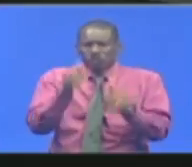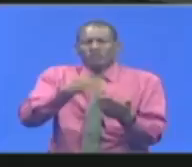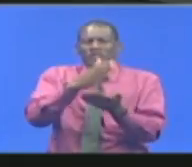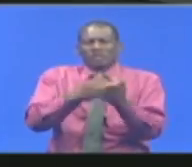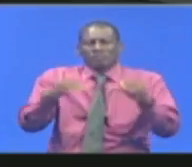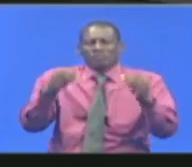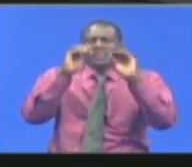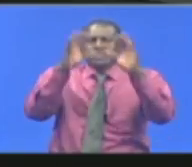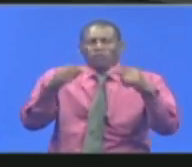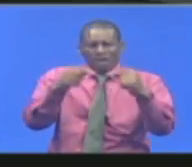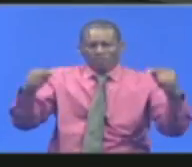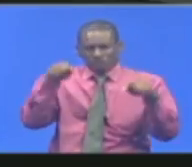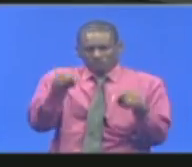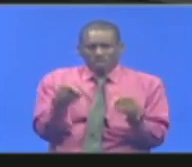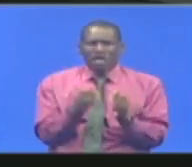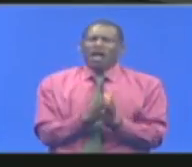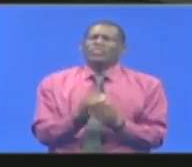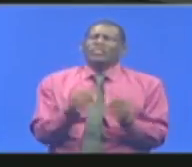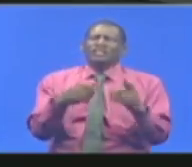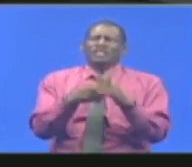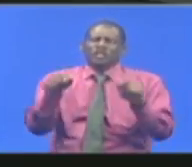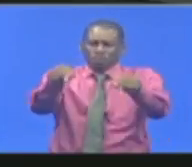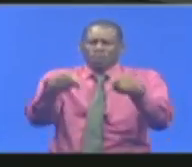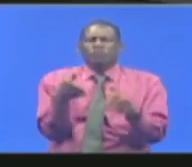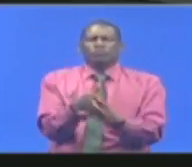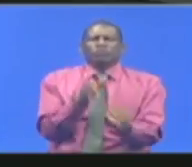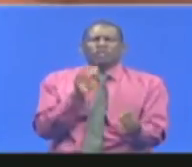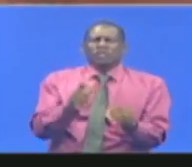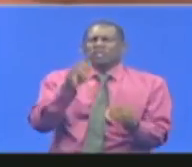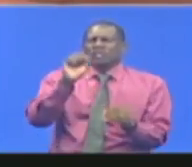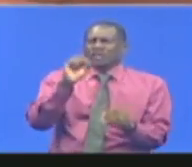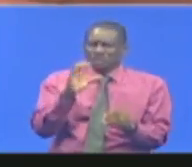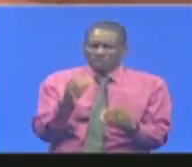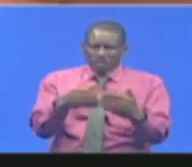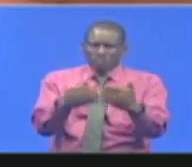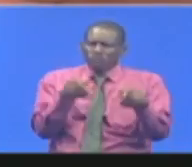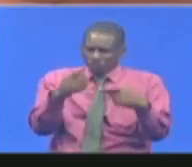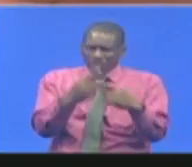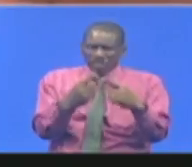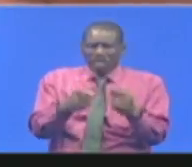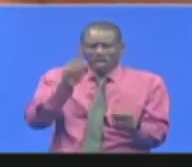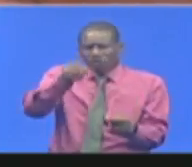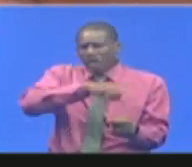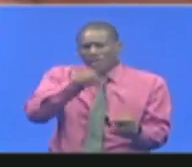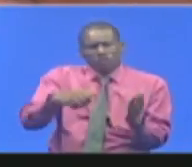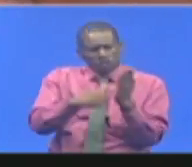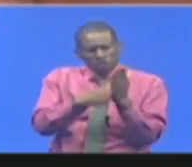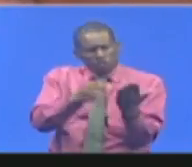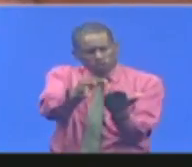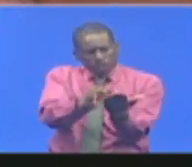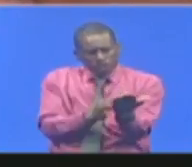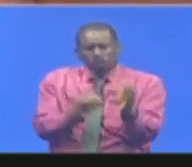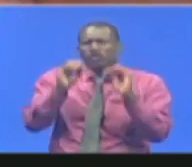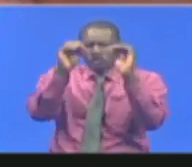They instead asked for his resignation. The Teacher Service Commission had earlier this year deleted his name from the list of